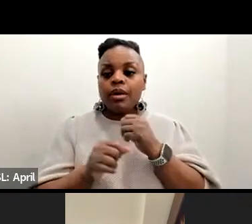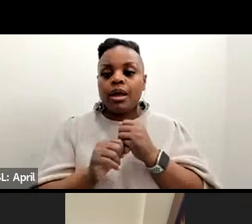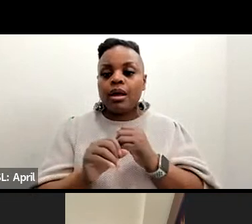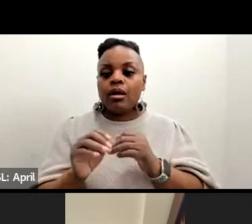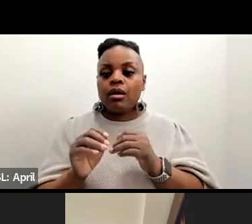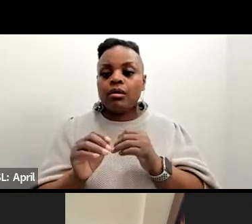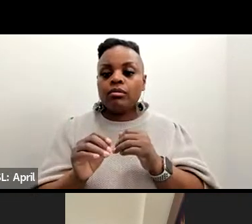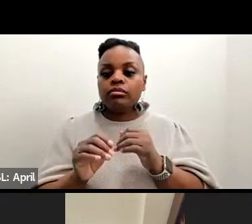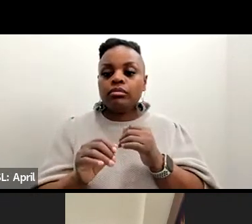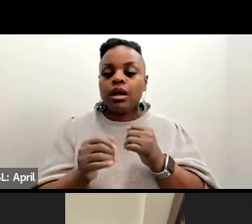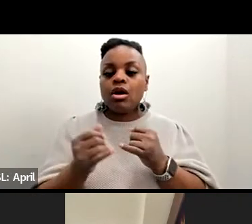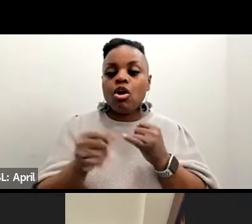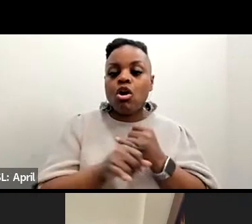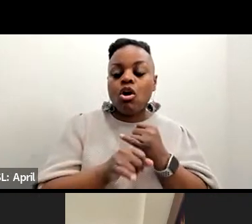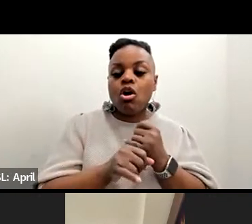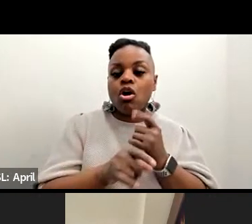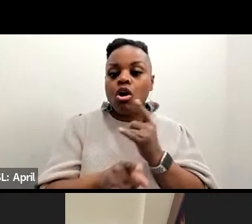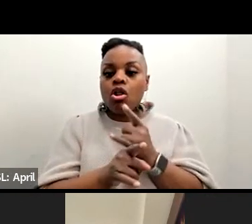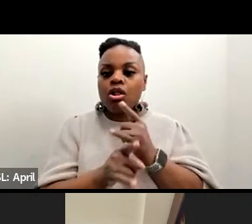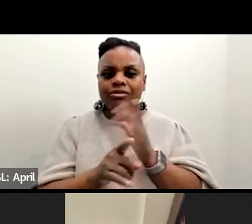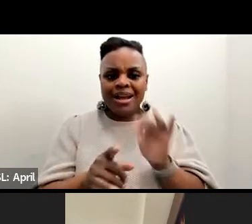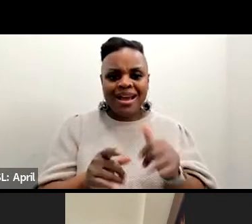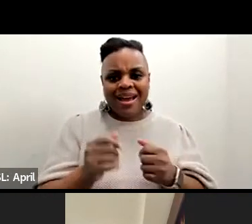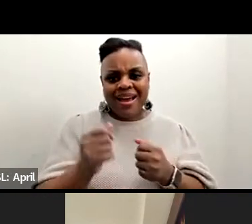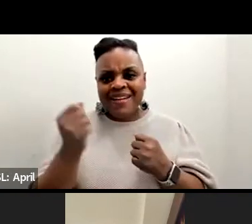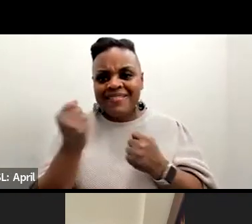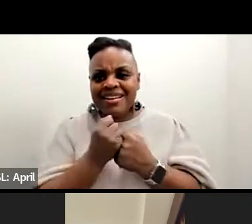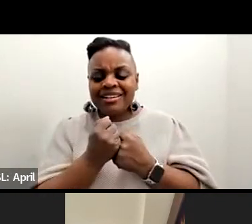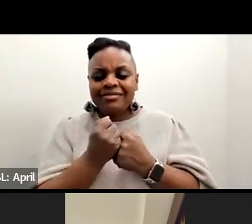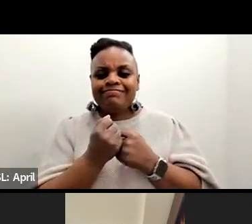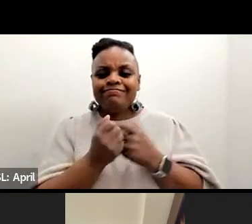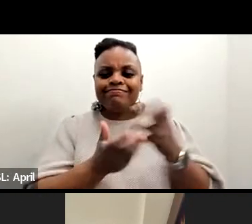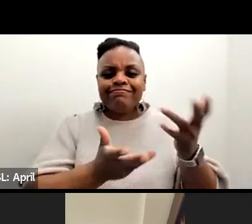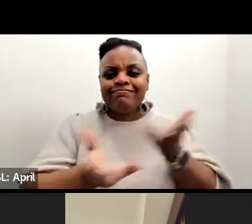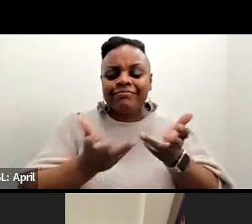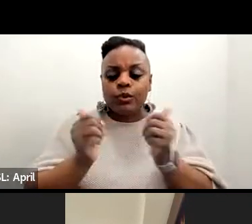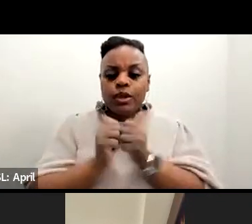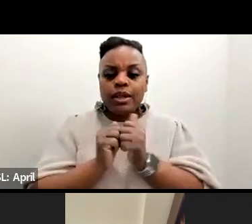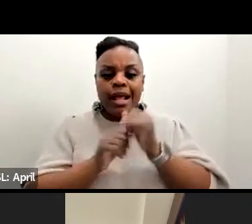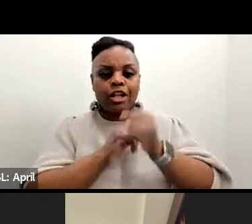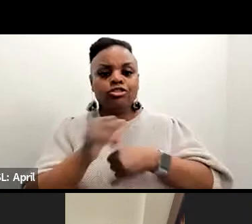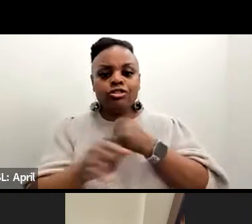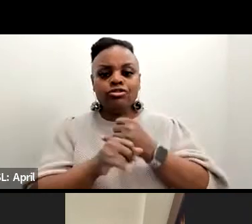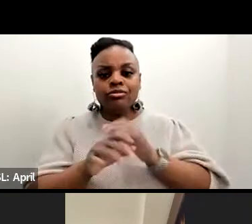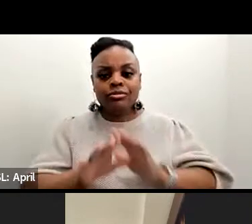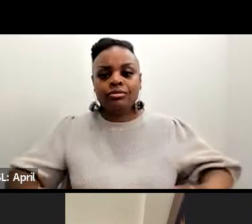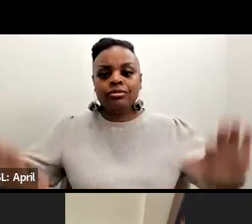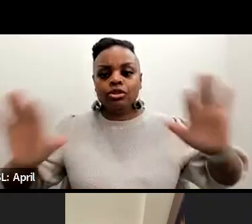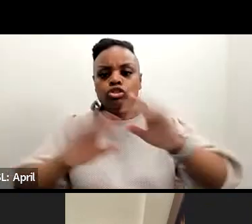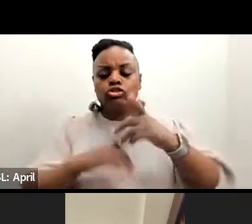rather without a coherent strategy or inefficiently, but